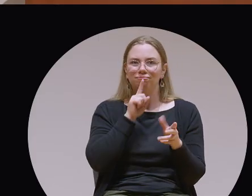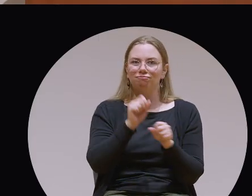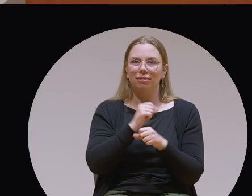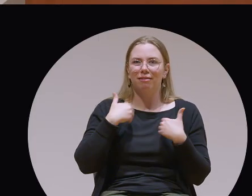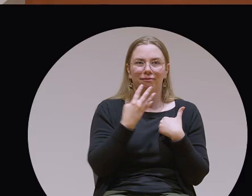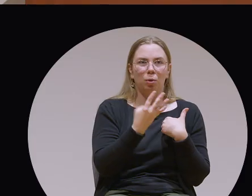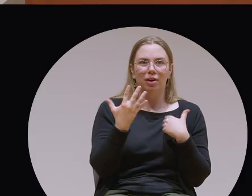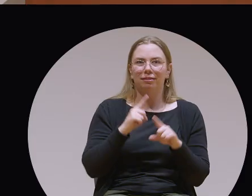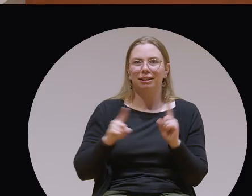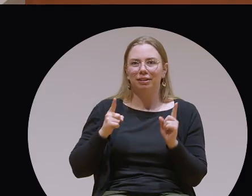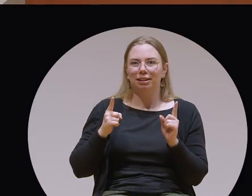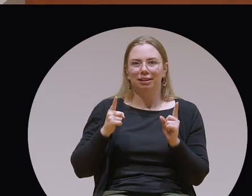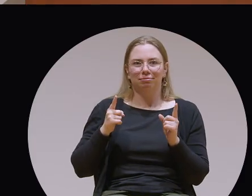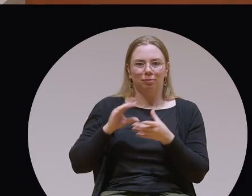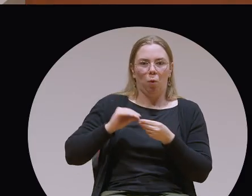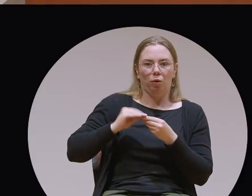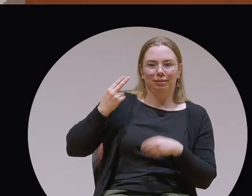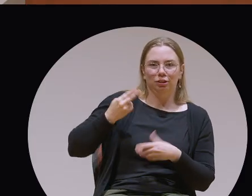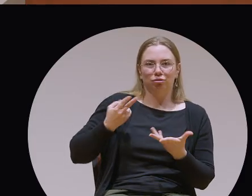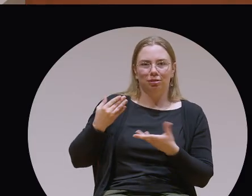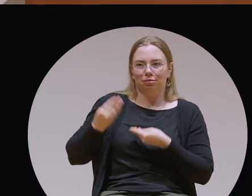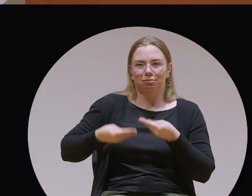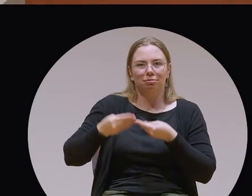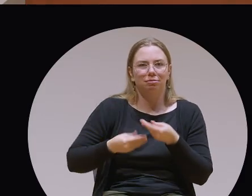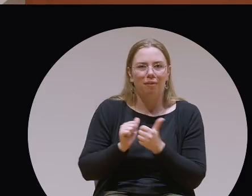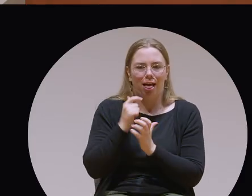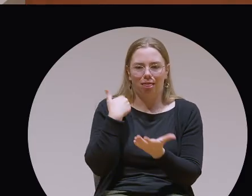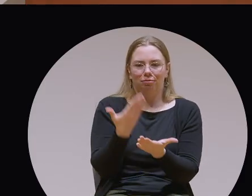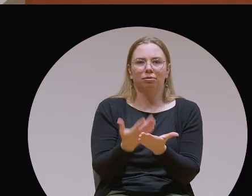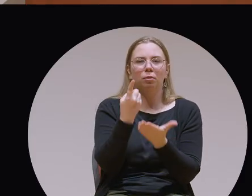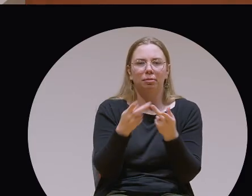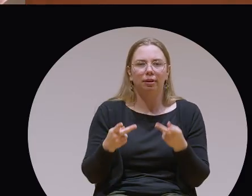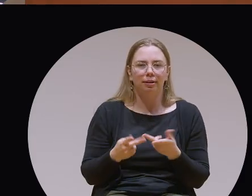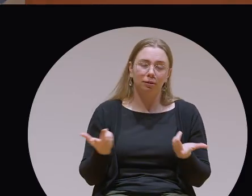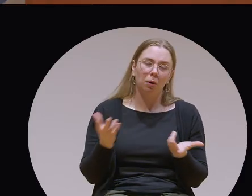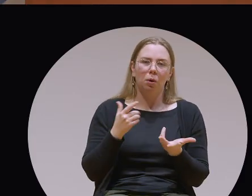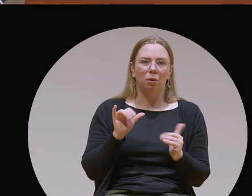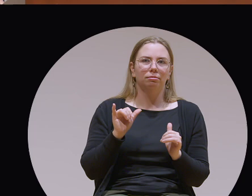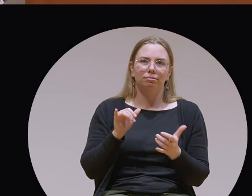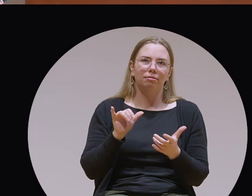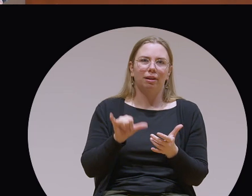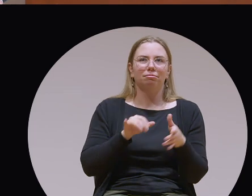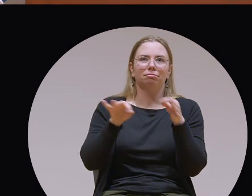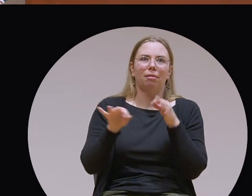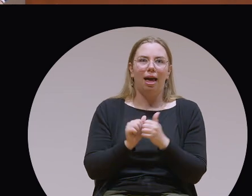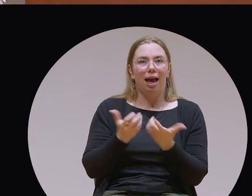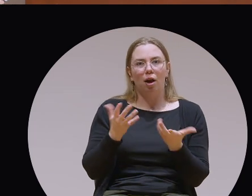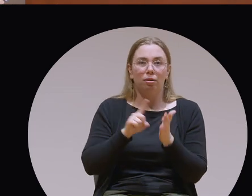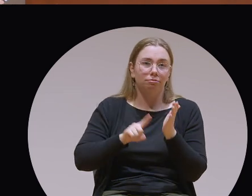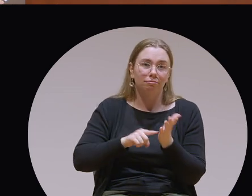provenances. So it's my pure ignorance that I didn't know that was how this kind of provenance could